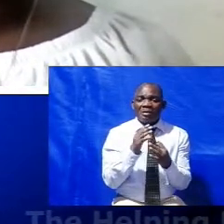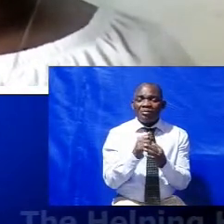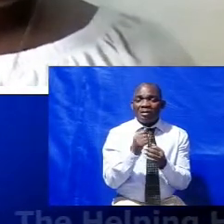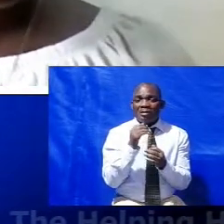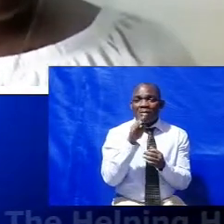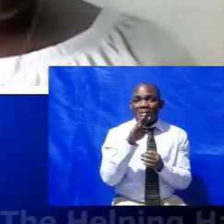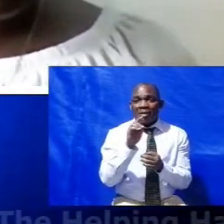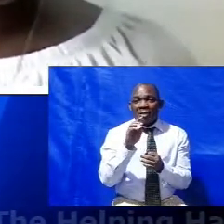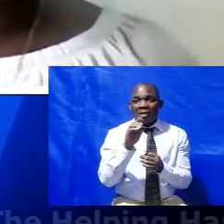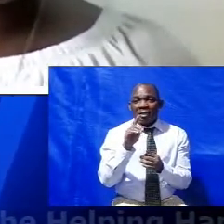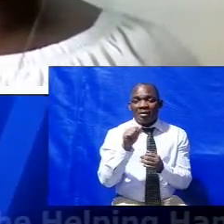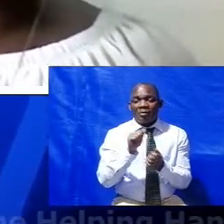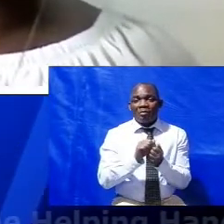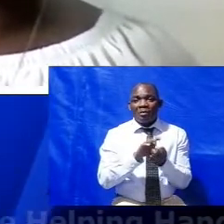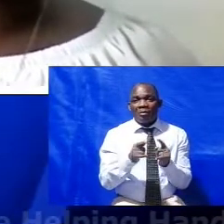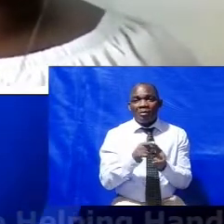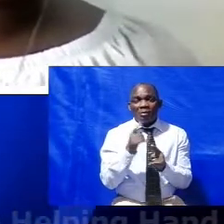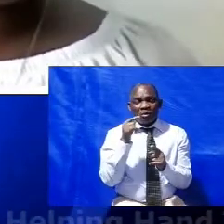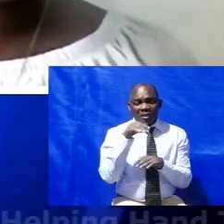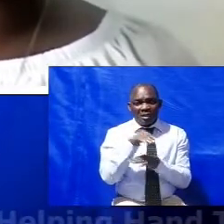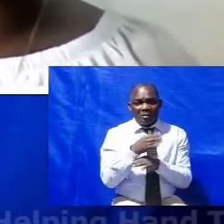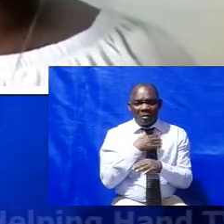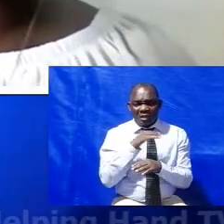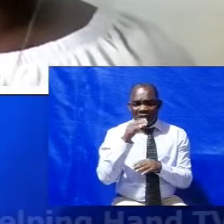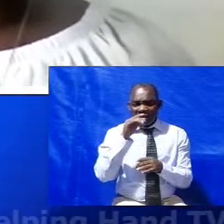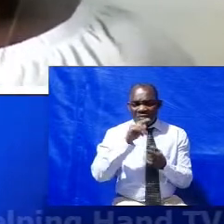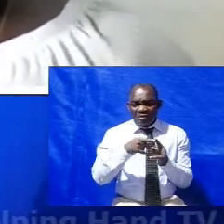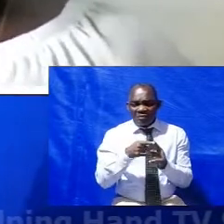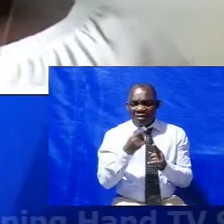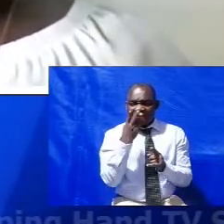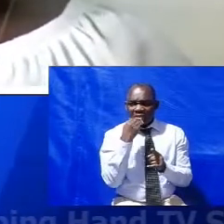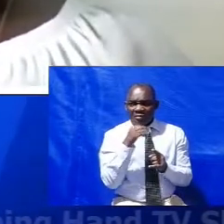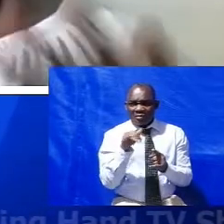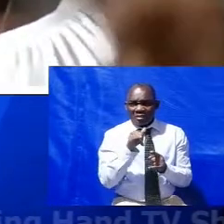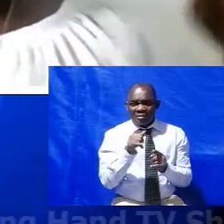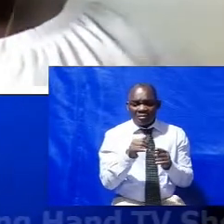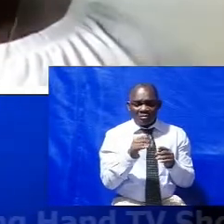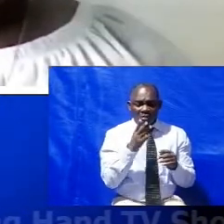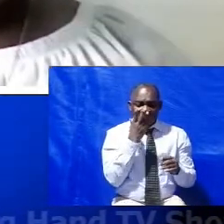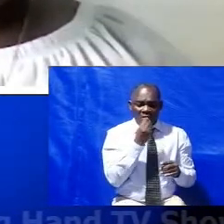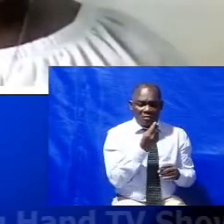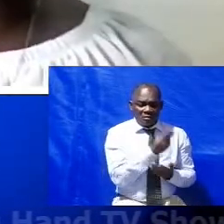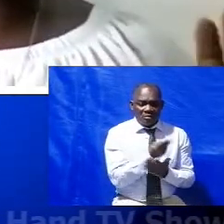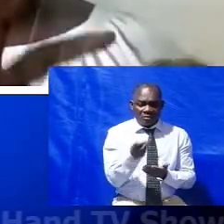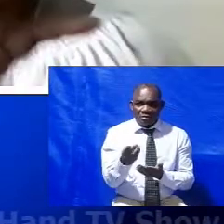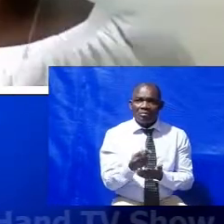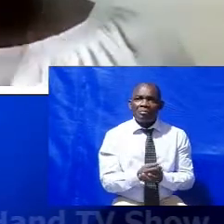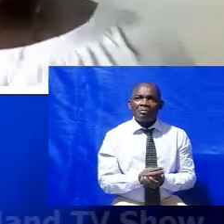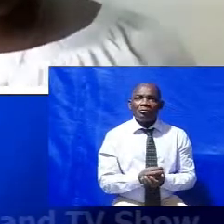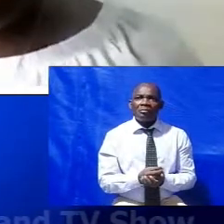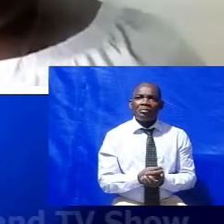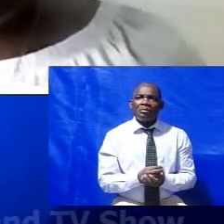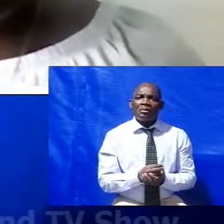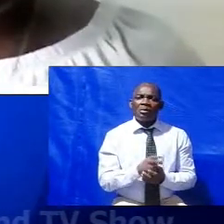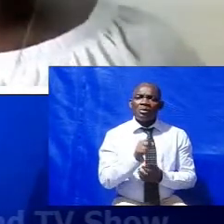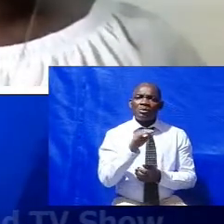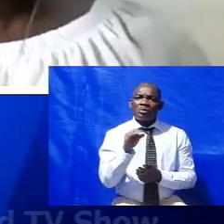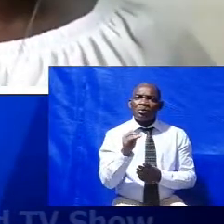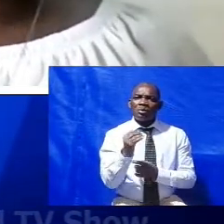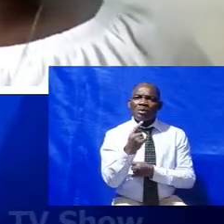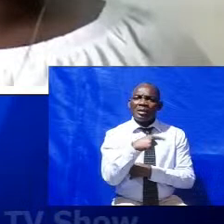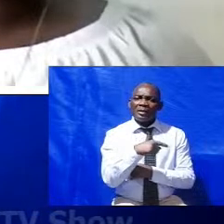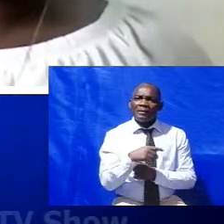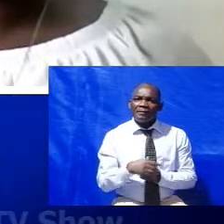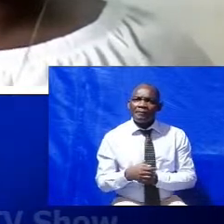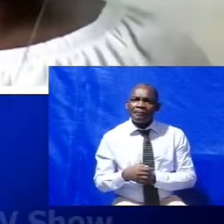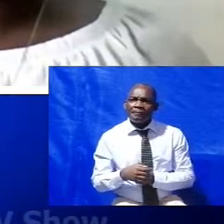and now this one night I'm just sleeping. So my friend would sleep facing the other side, and I would sleep facing the other side.